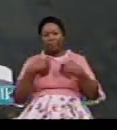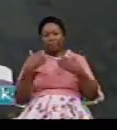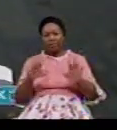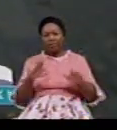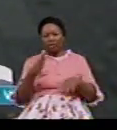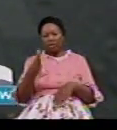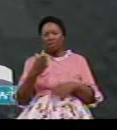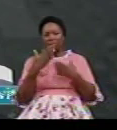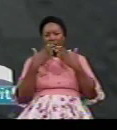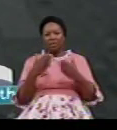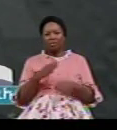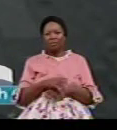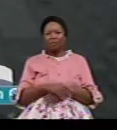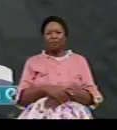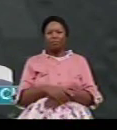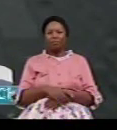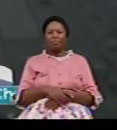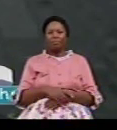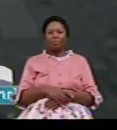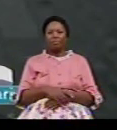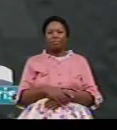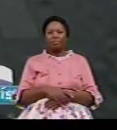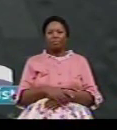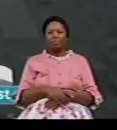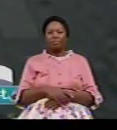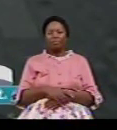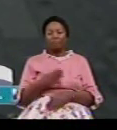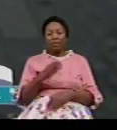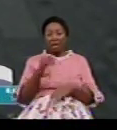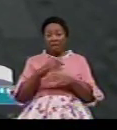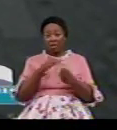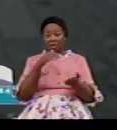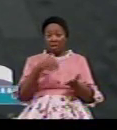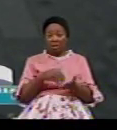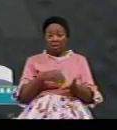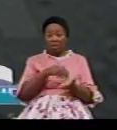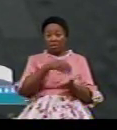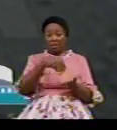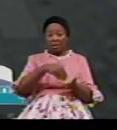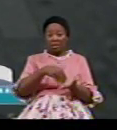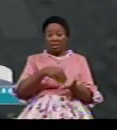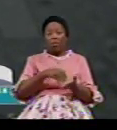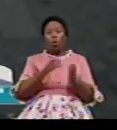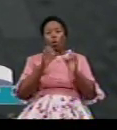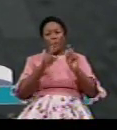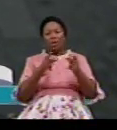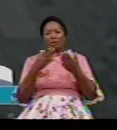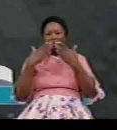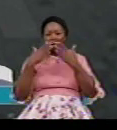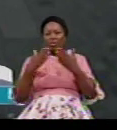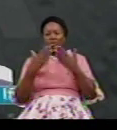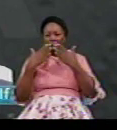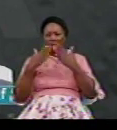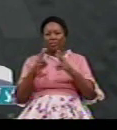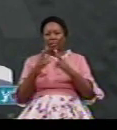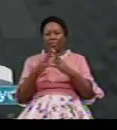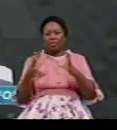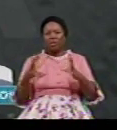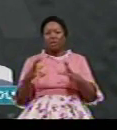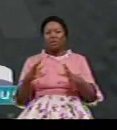testify to what God has done. At the center, at the window, okay, over there. Thank you very much. Praise the Lord. To my extreme